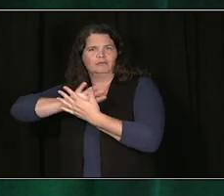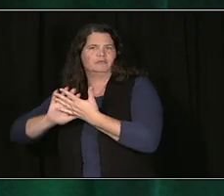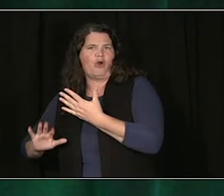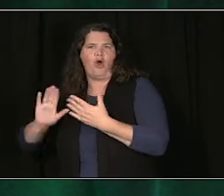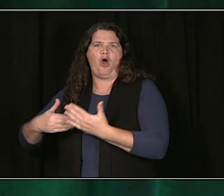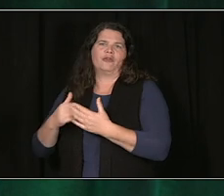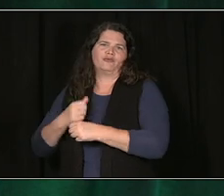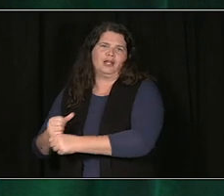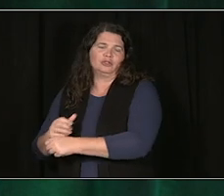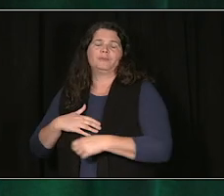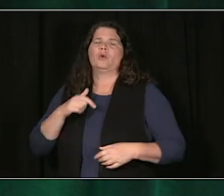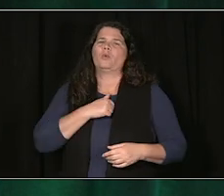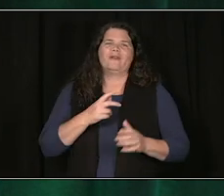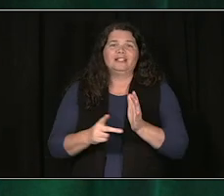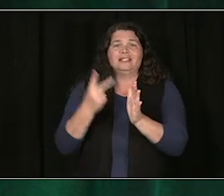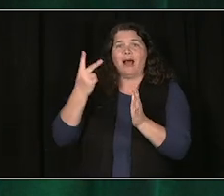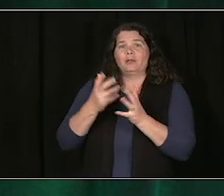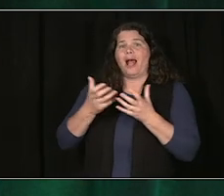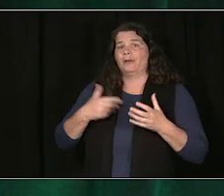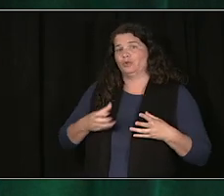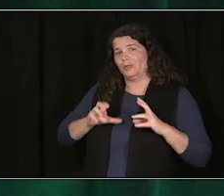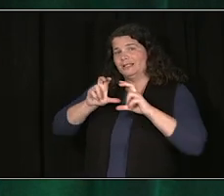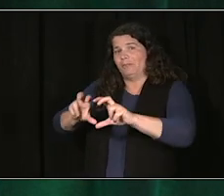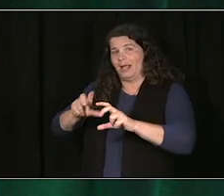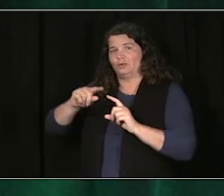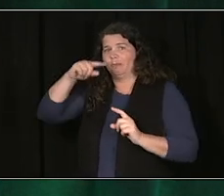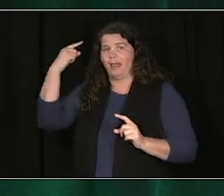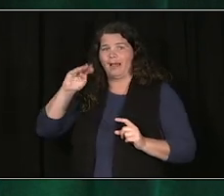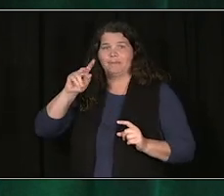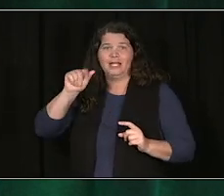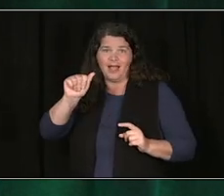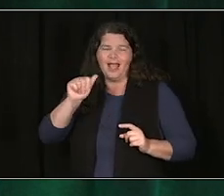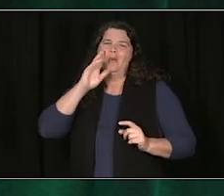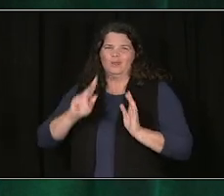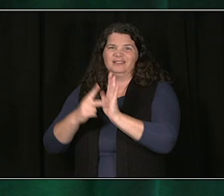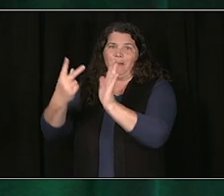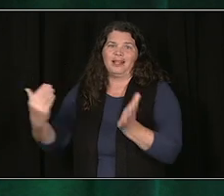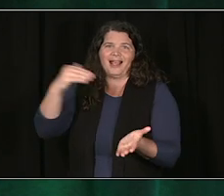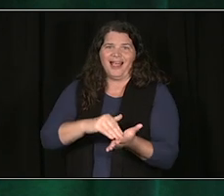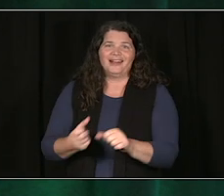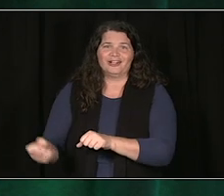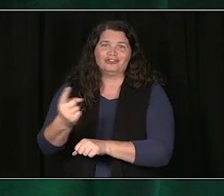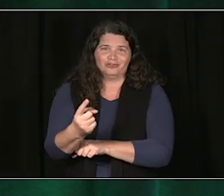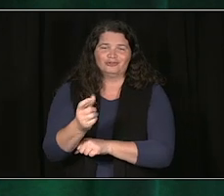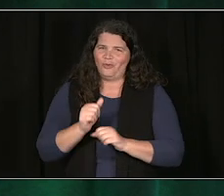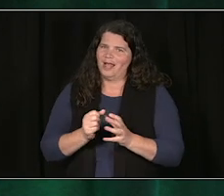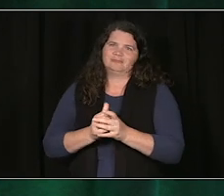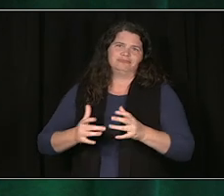with Black media, and we'll double it again next year. So it's been very, very successful,